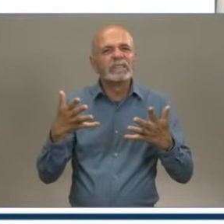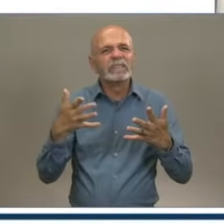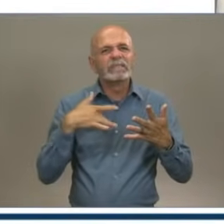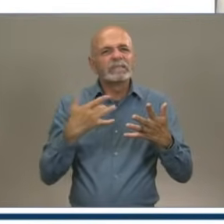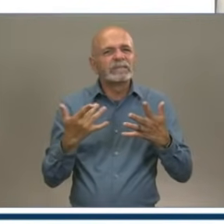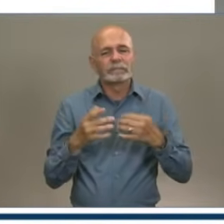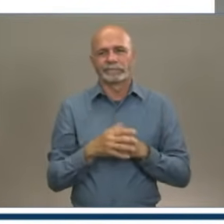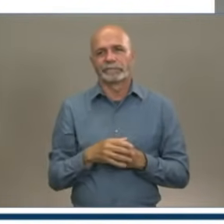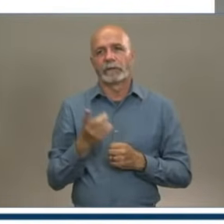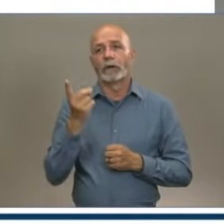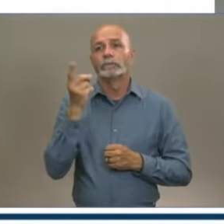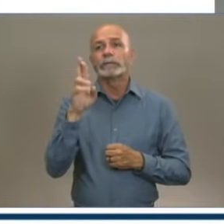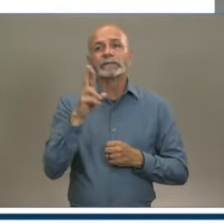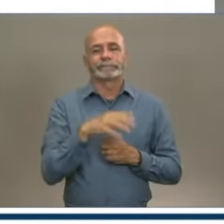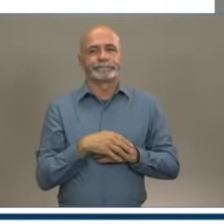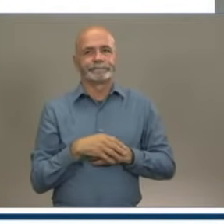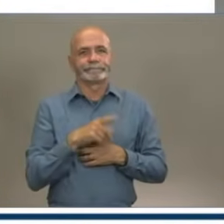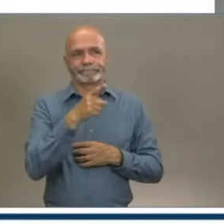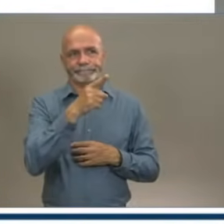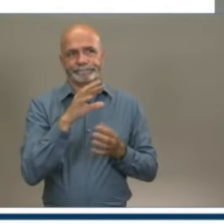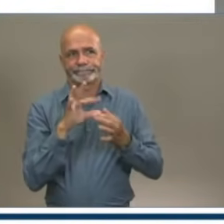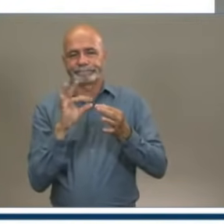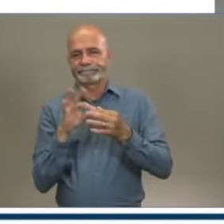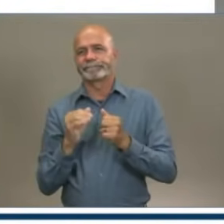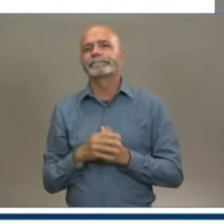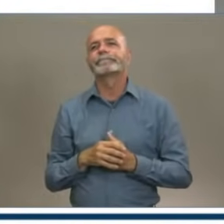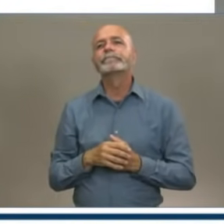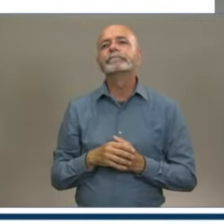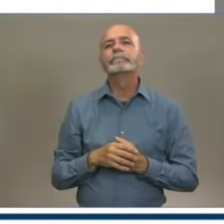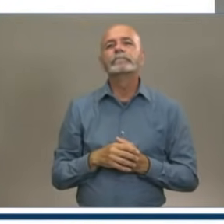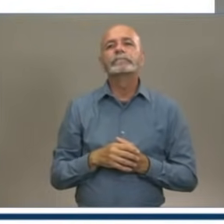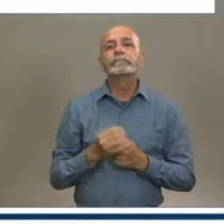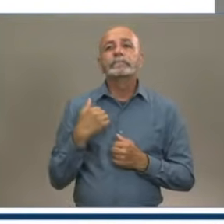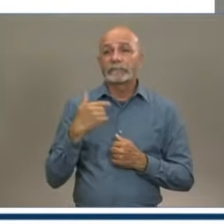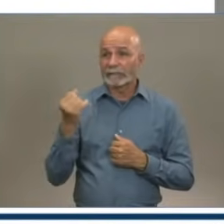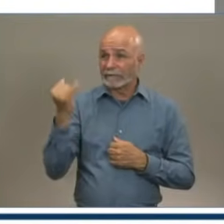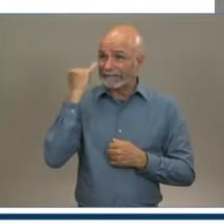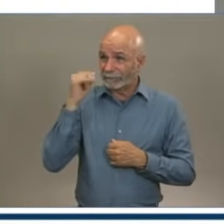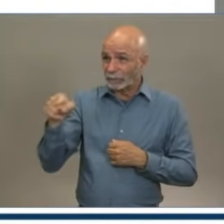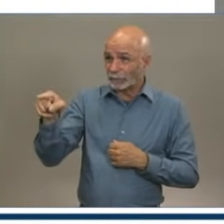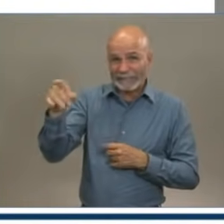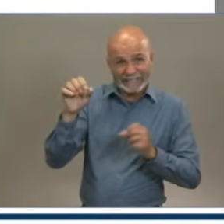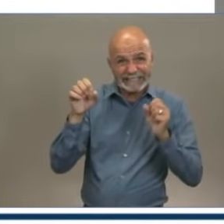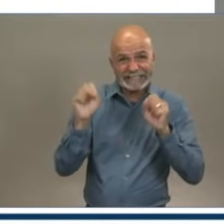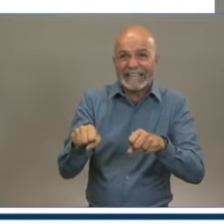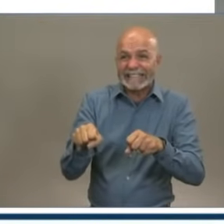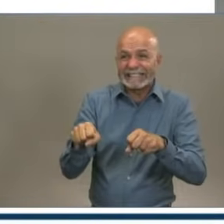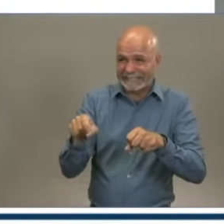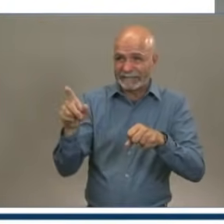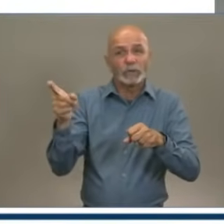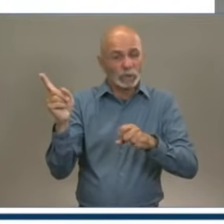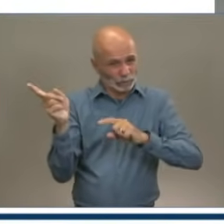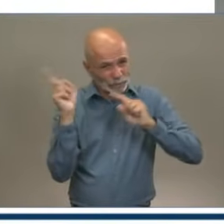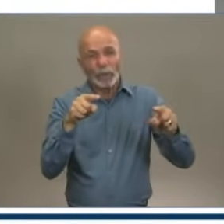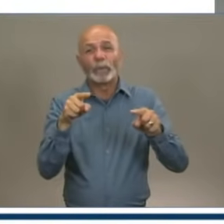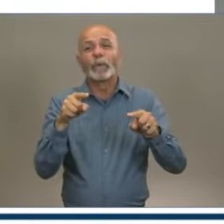mean, we want people to get immunized as soon as they can. We have limitations on how